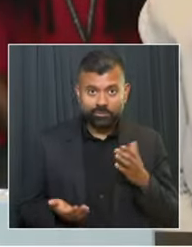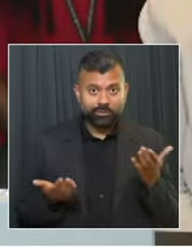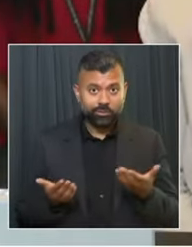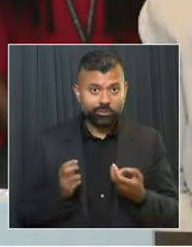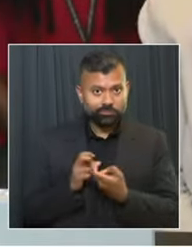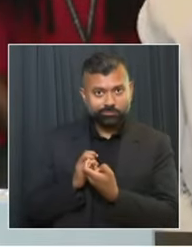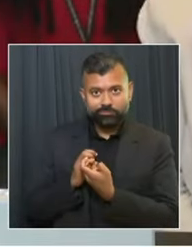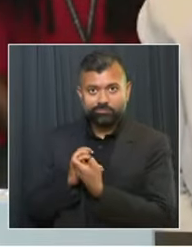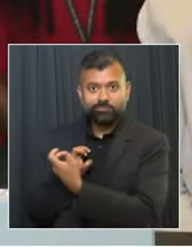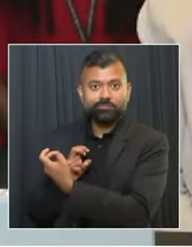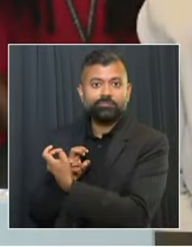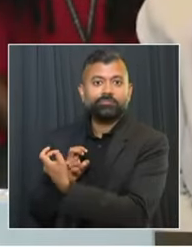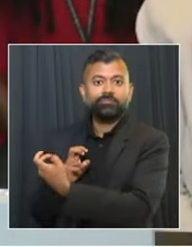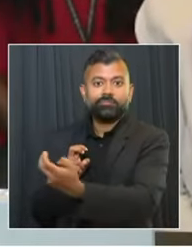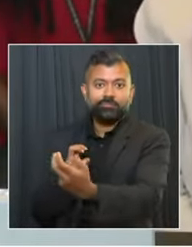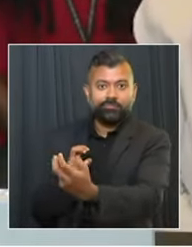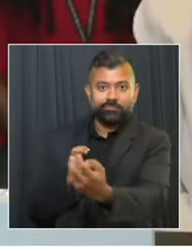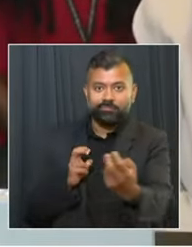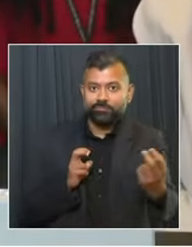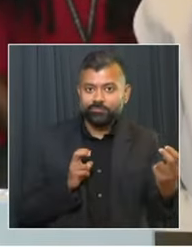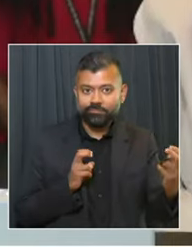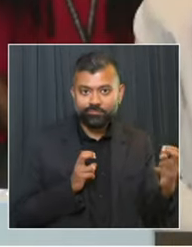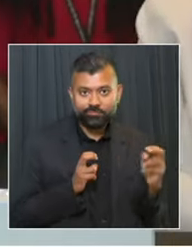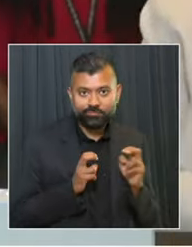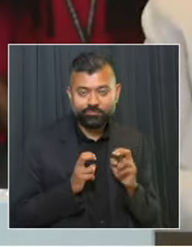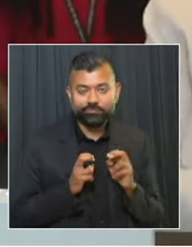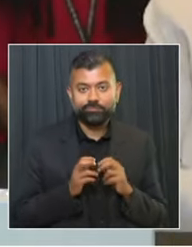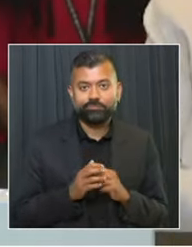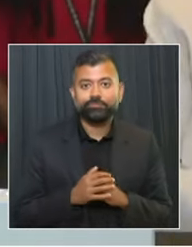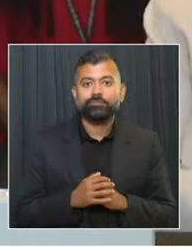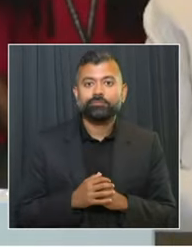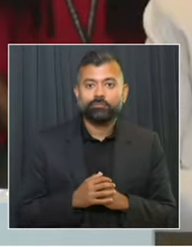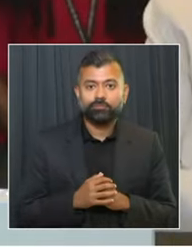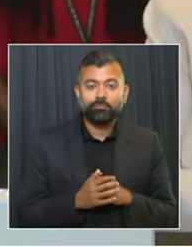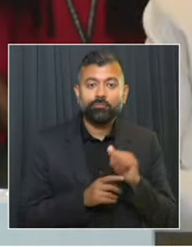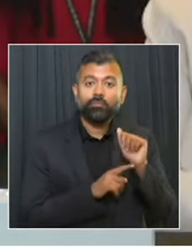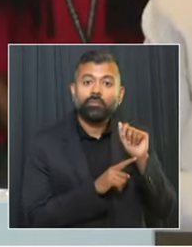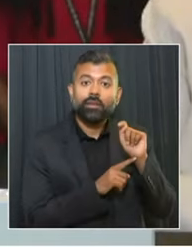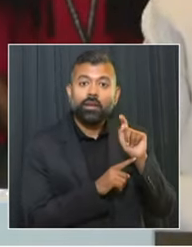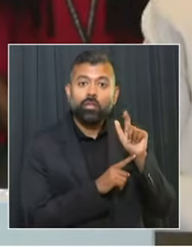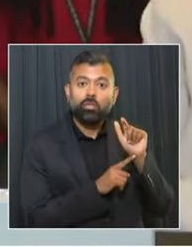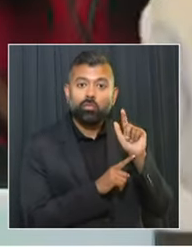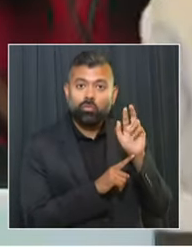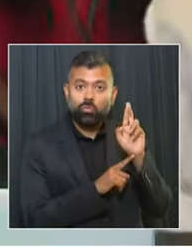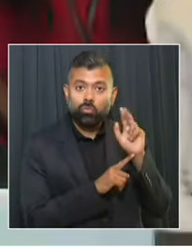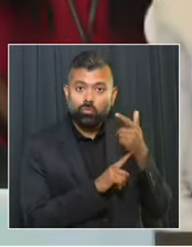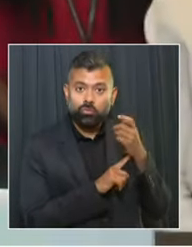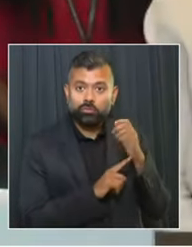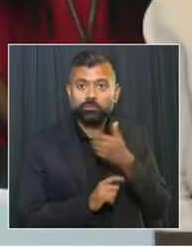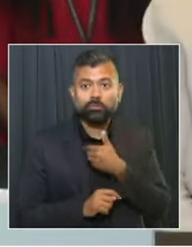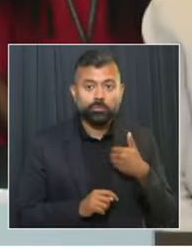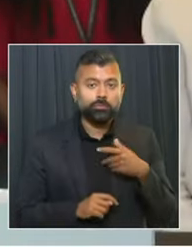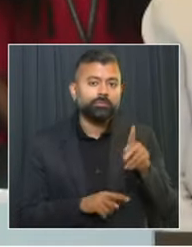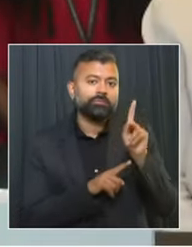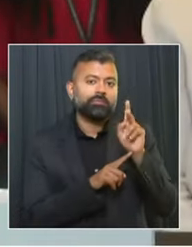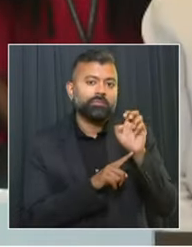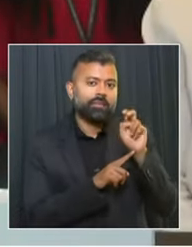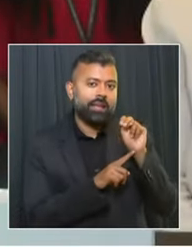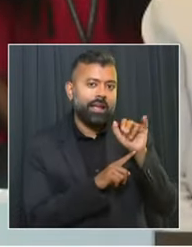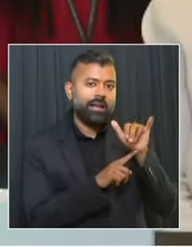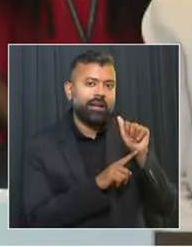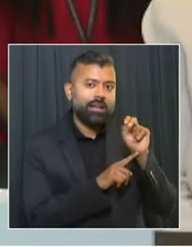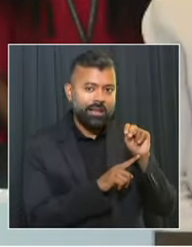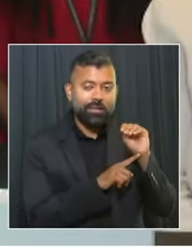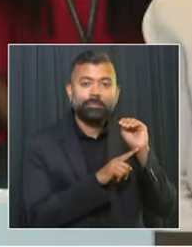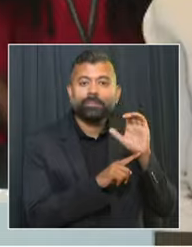us today, and I understand that at-large council member Kenya McDuffie will help lead the council conversation. I